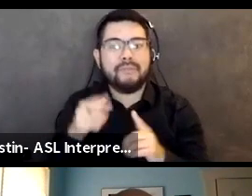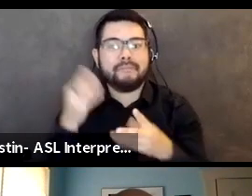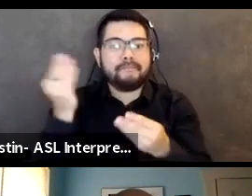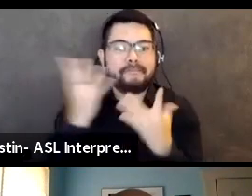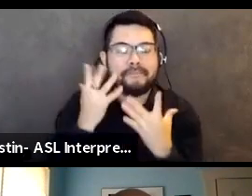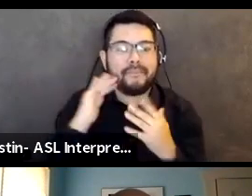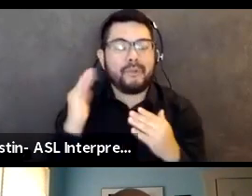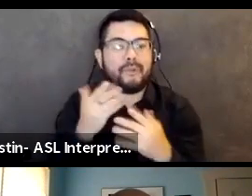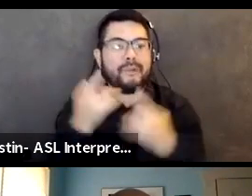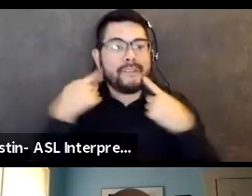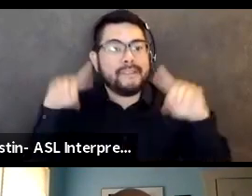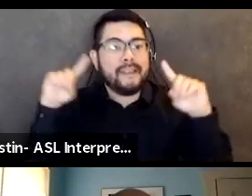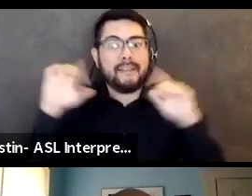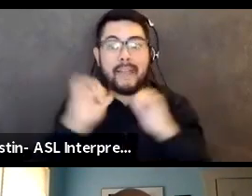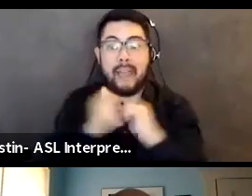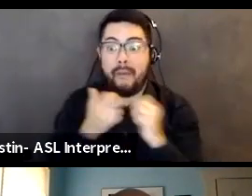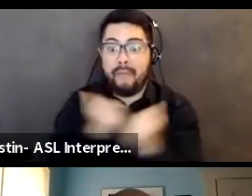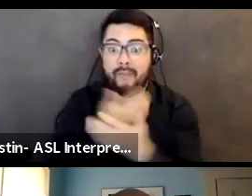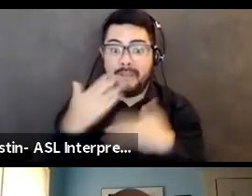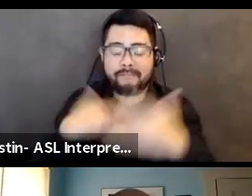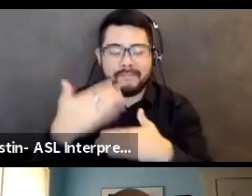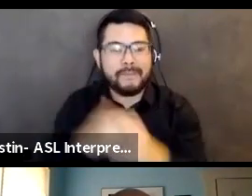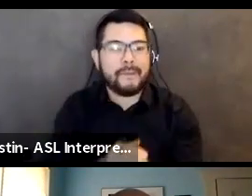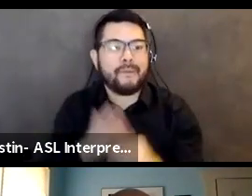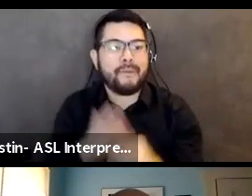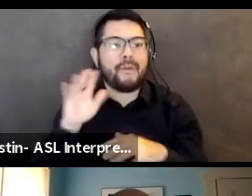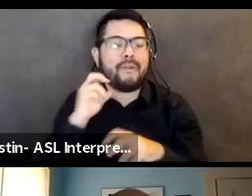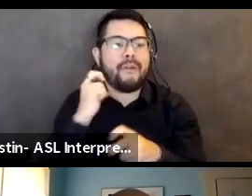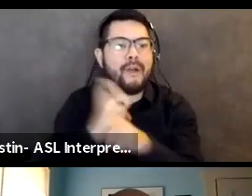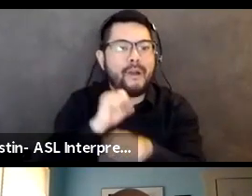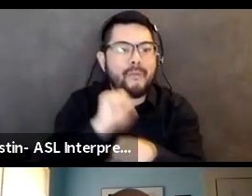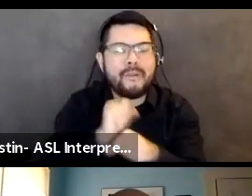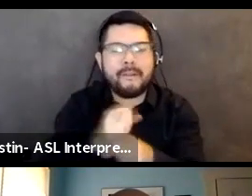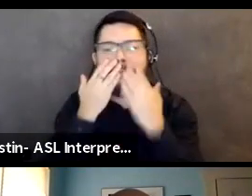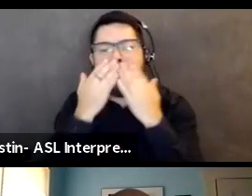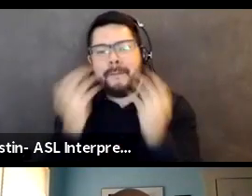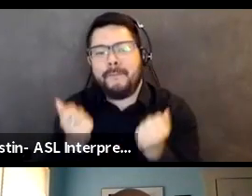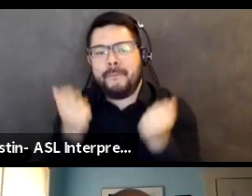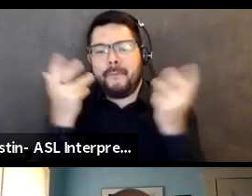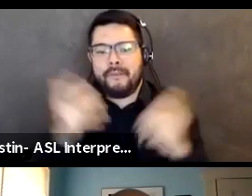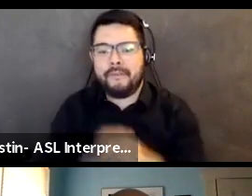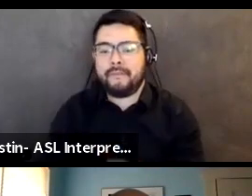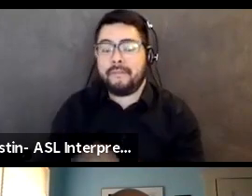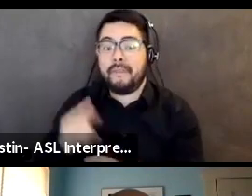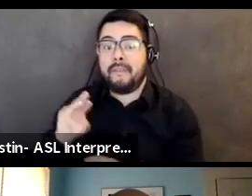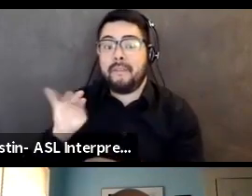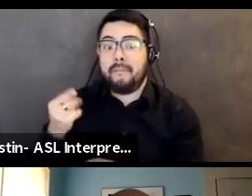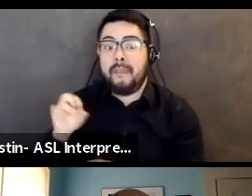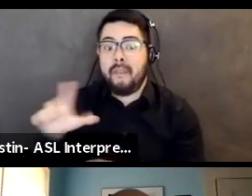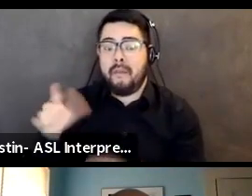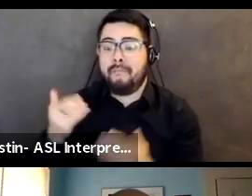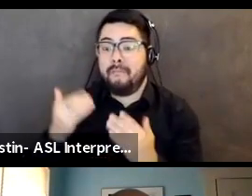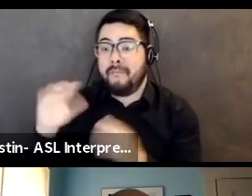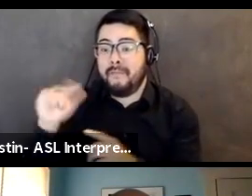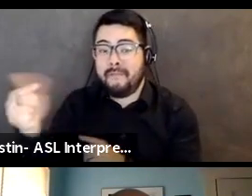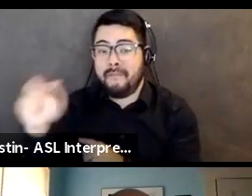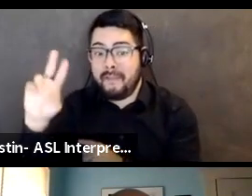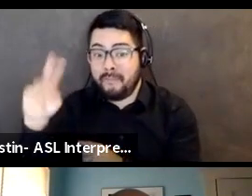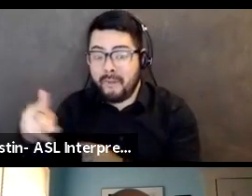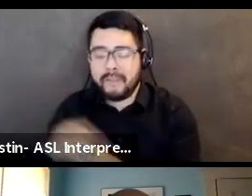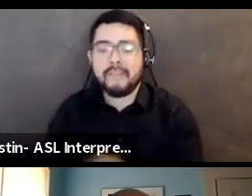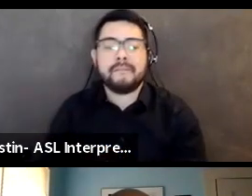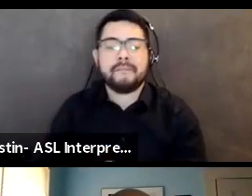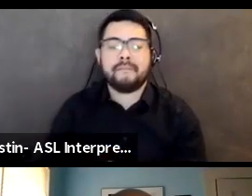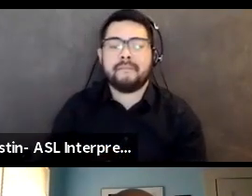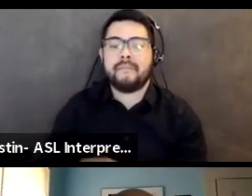other cps students um congratulations on your hard work and your tenacity vice president of the lord thanks mr president uh